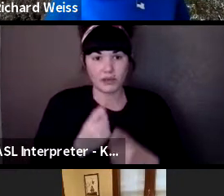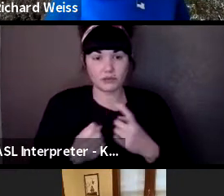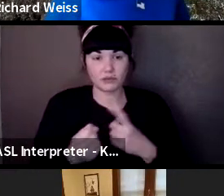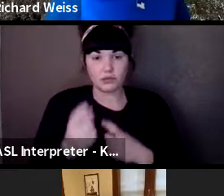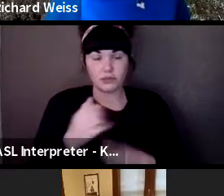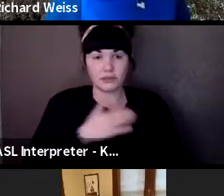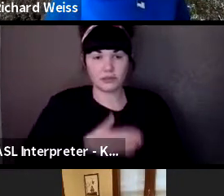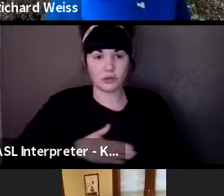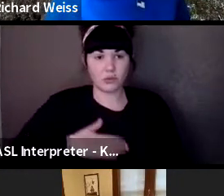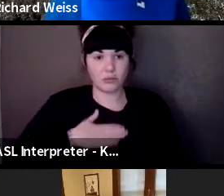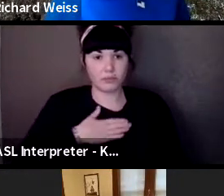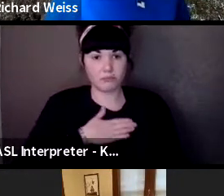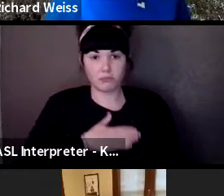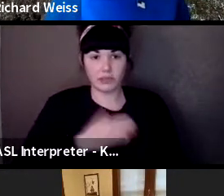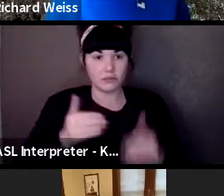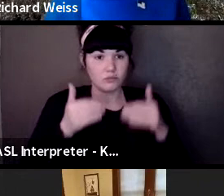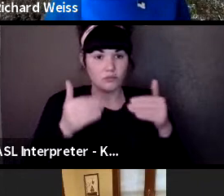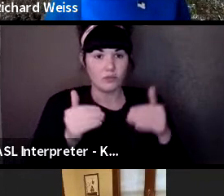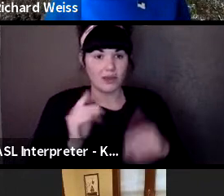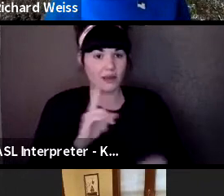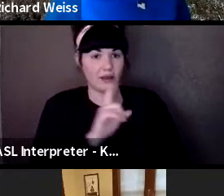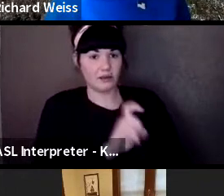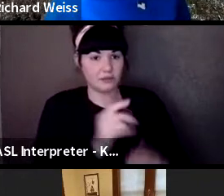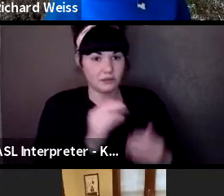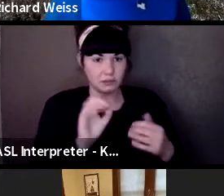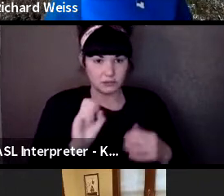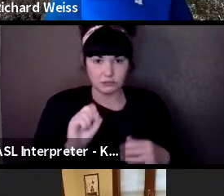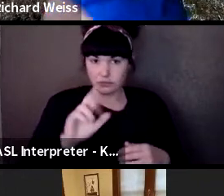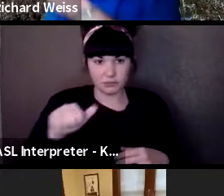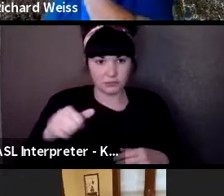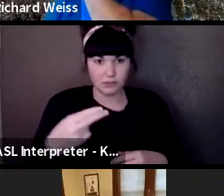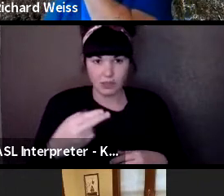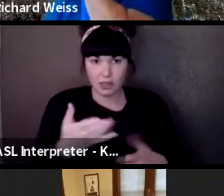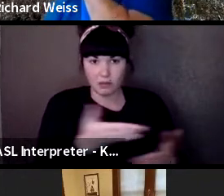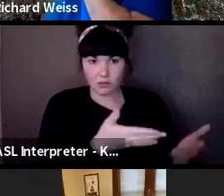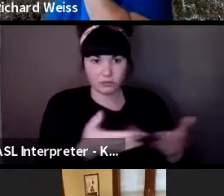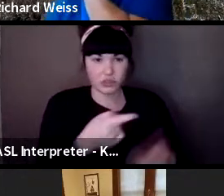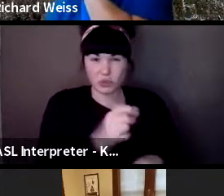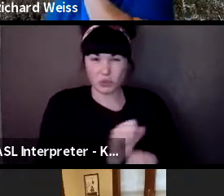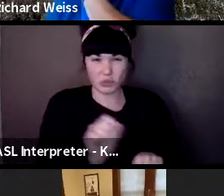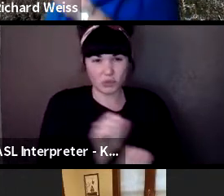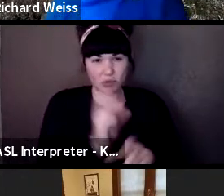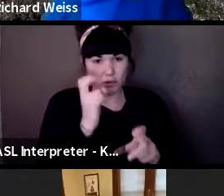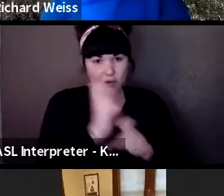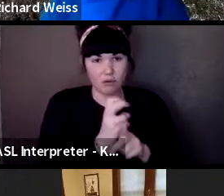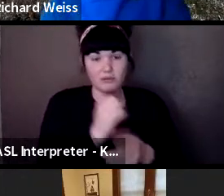lot behind the scenes to execute this meeting. So are there any questions for Sarah?